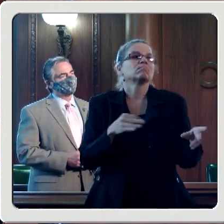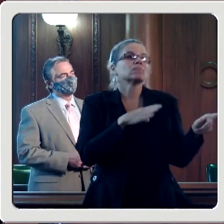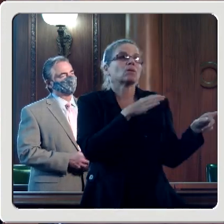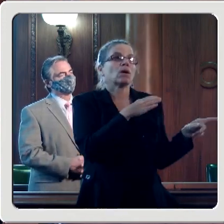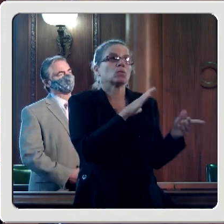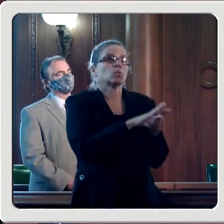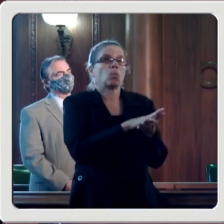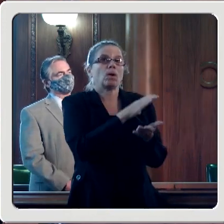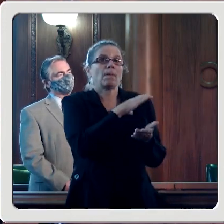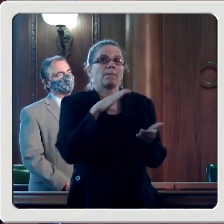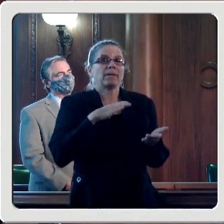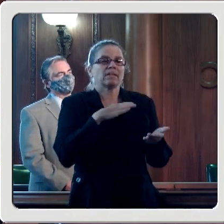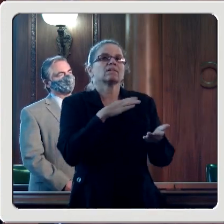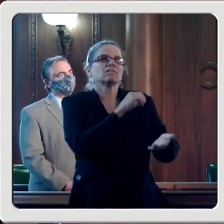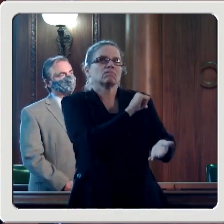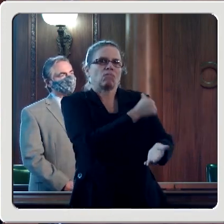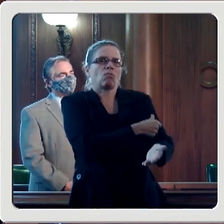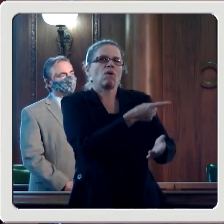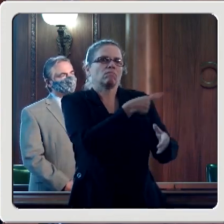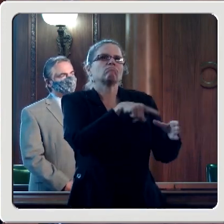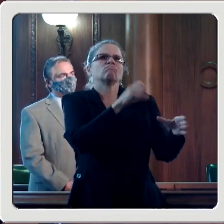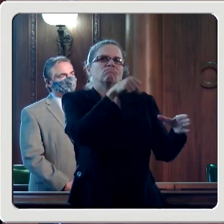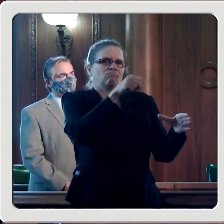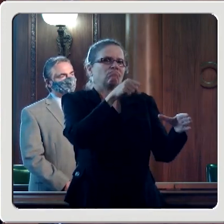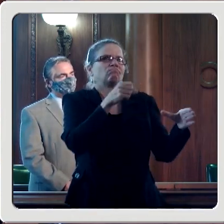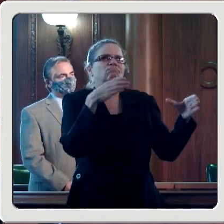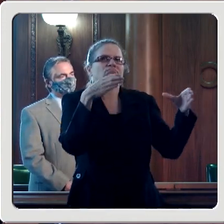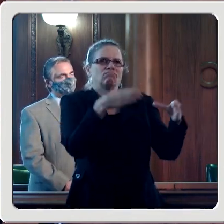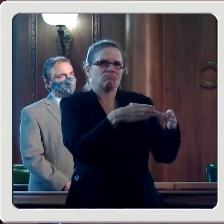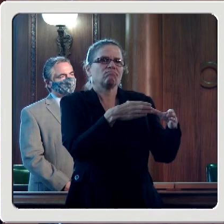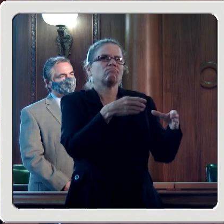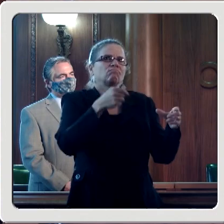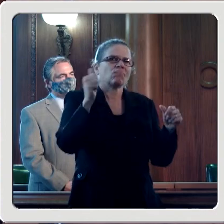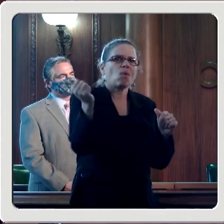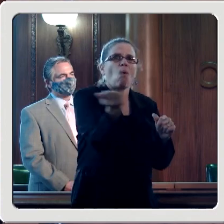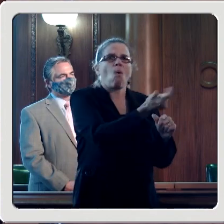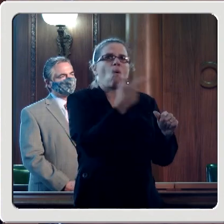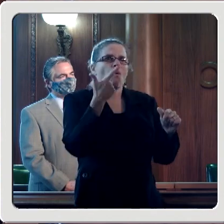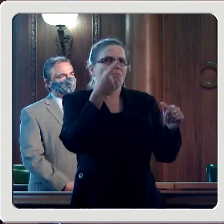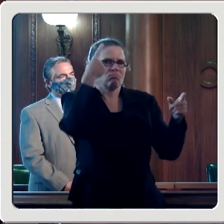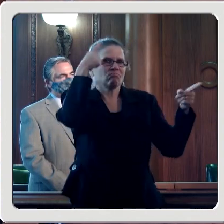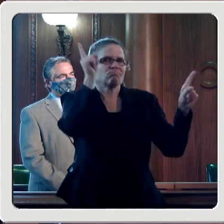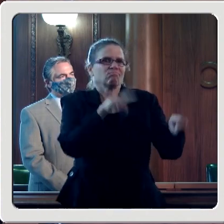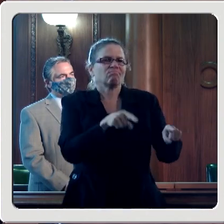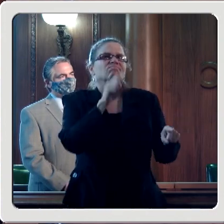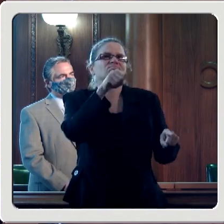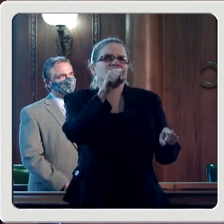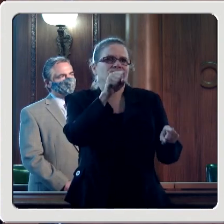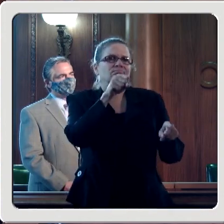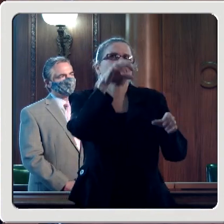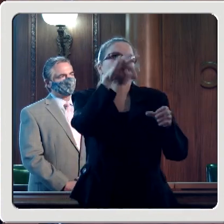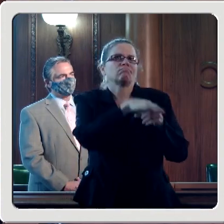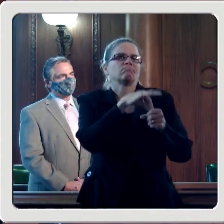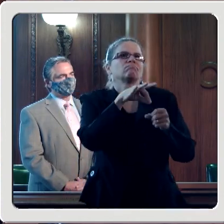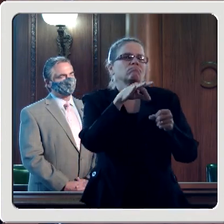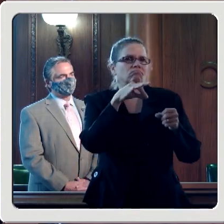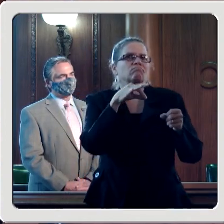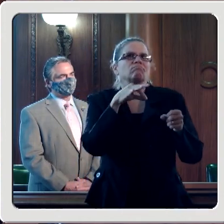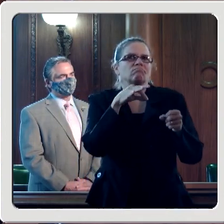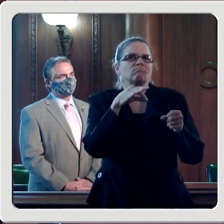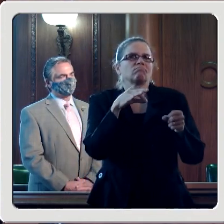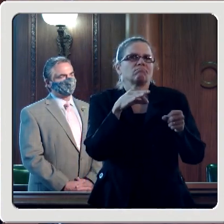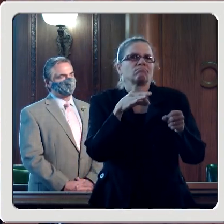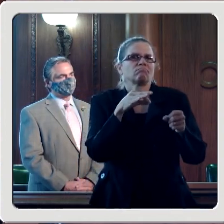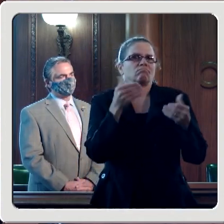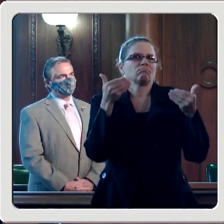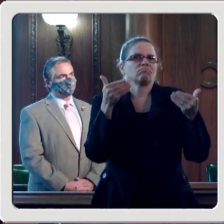school committee with our plan. The school committee unanimously approved our plan, so we're moving forward with that plan to deliver